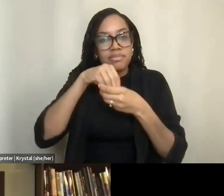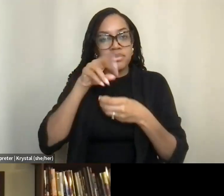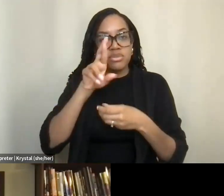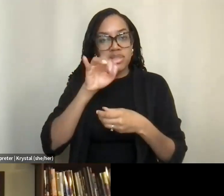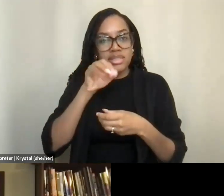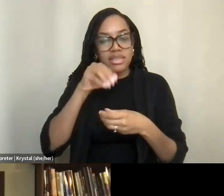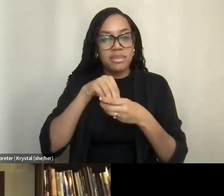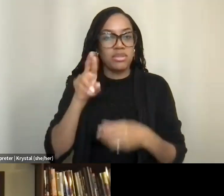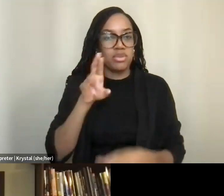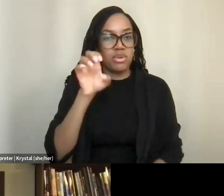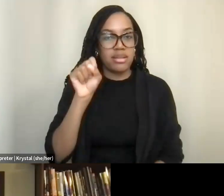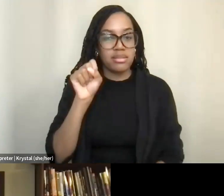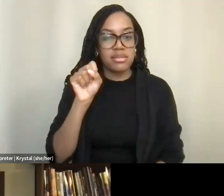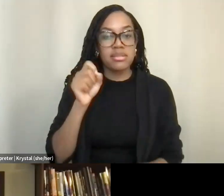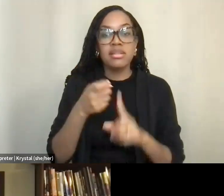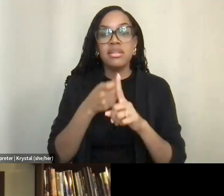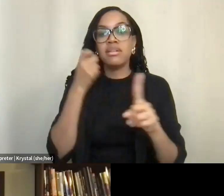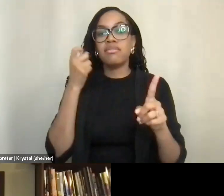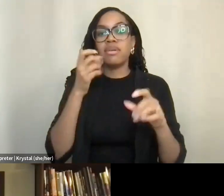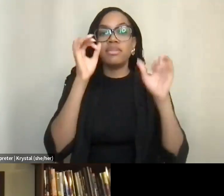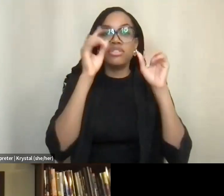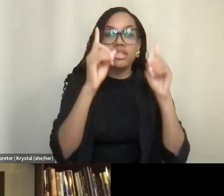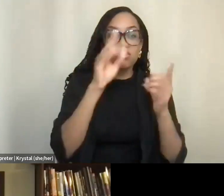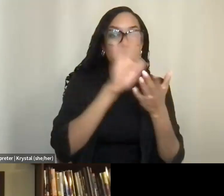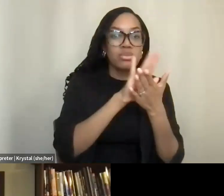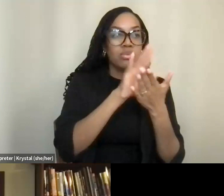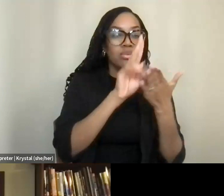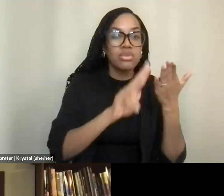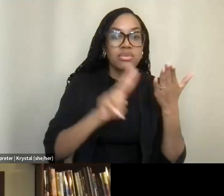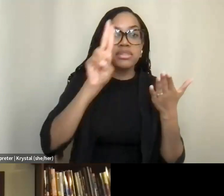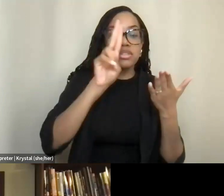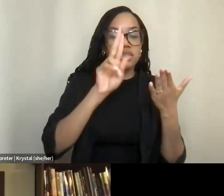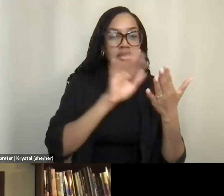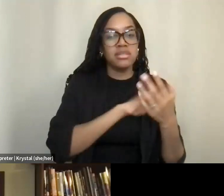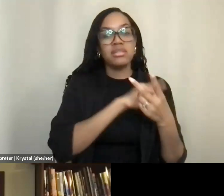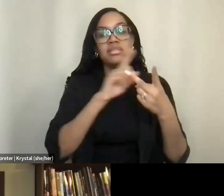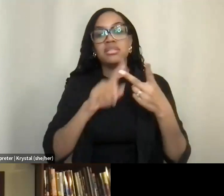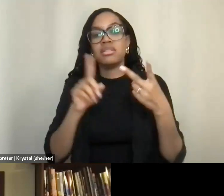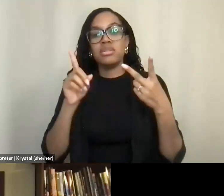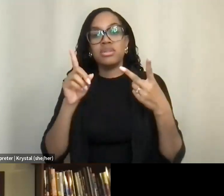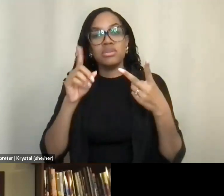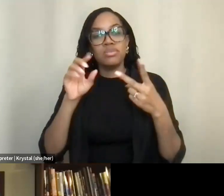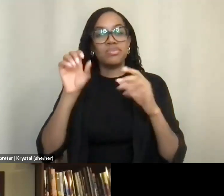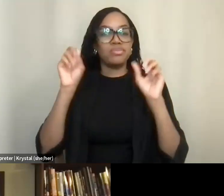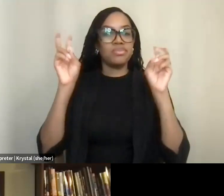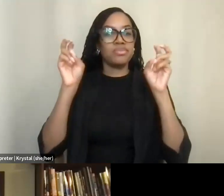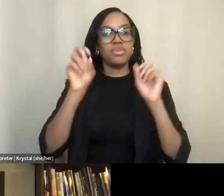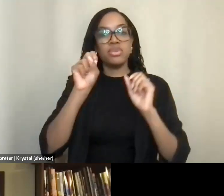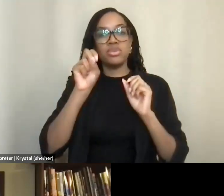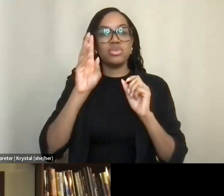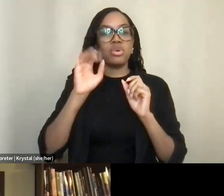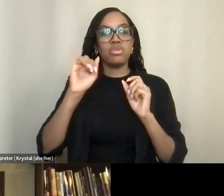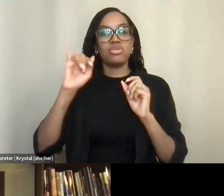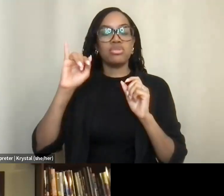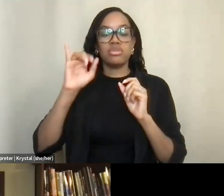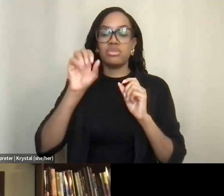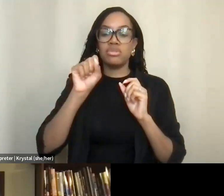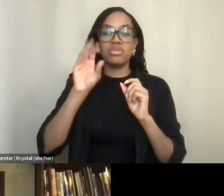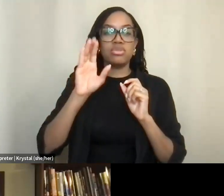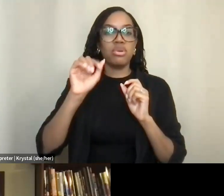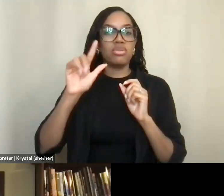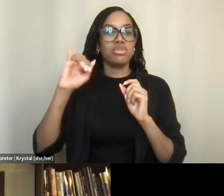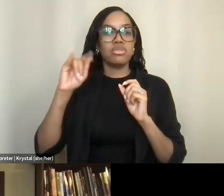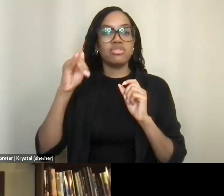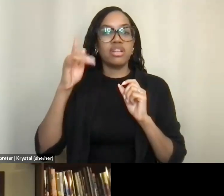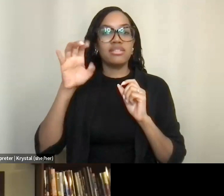educational institutions to media to the so-called justice system to the prisons and the jails. So we need to, I think,